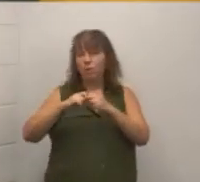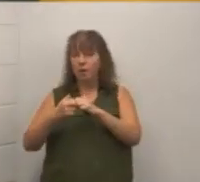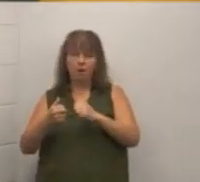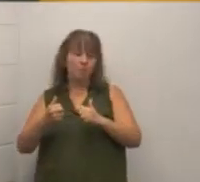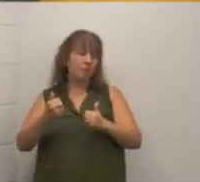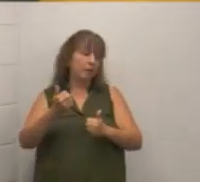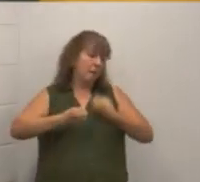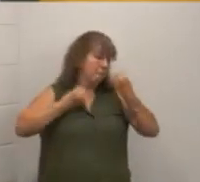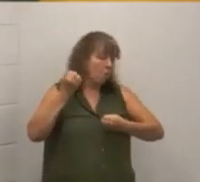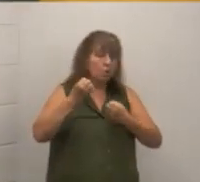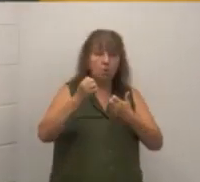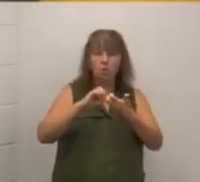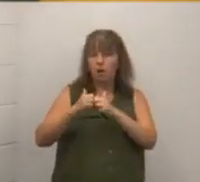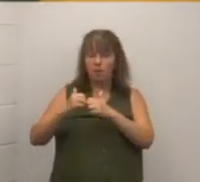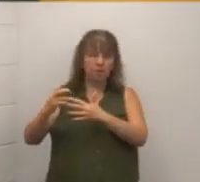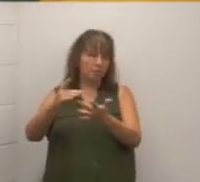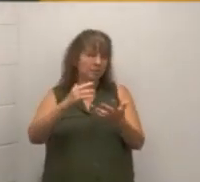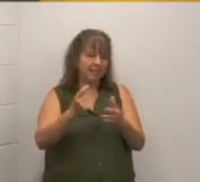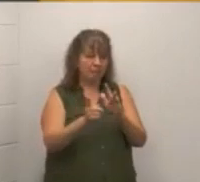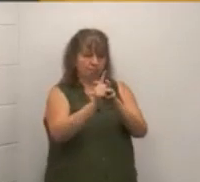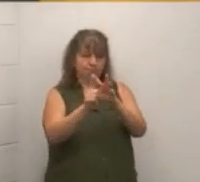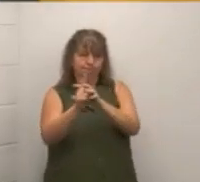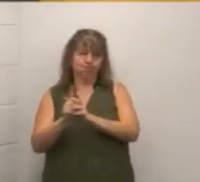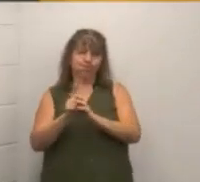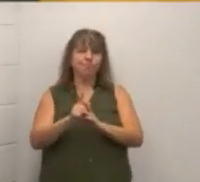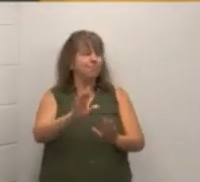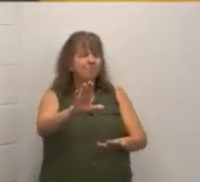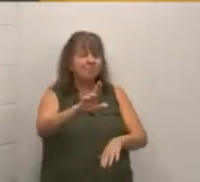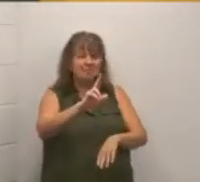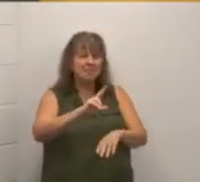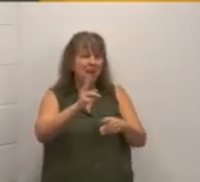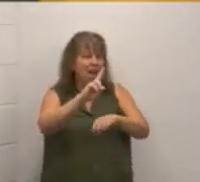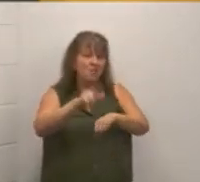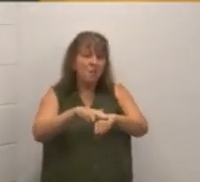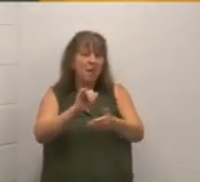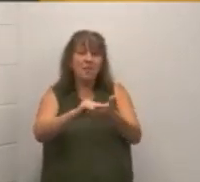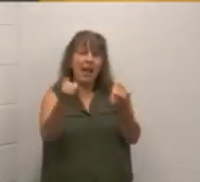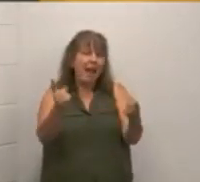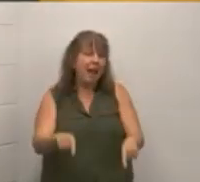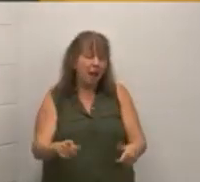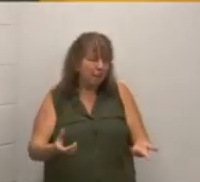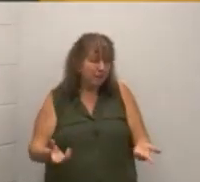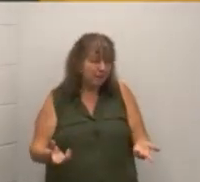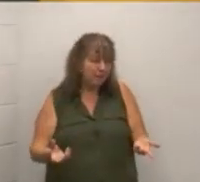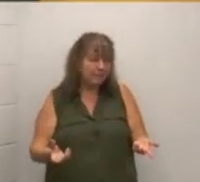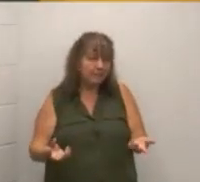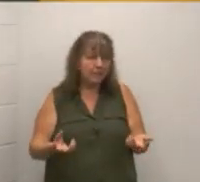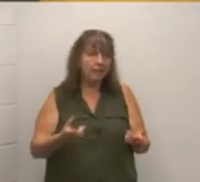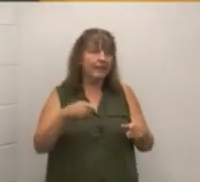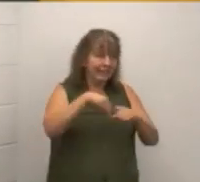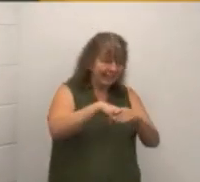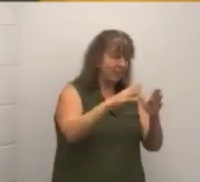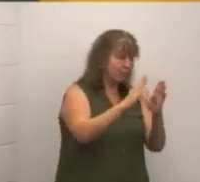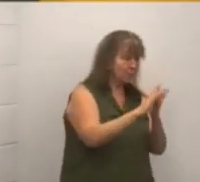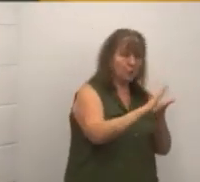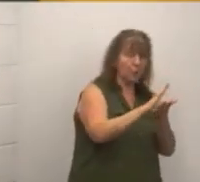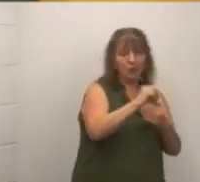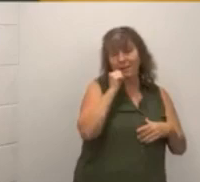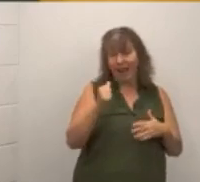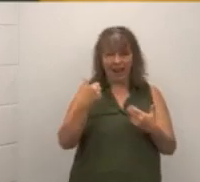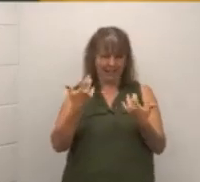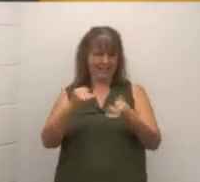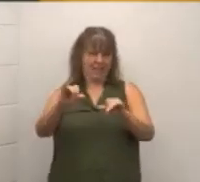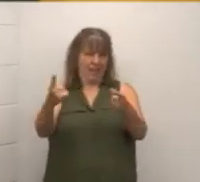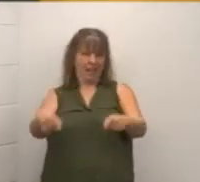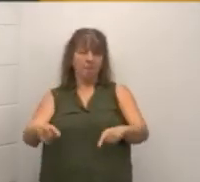and that we need to be responsive to that. A lot of discussions in small groups and in departmental grade level in order to